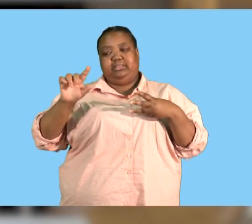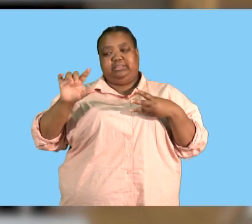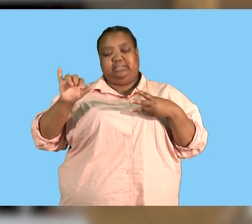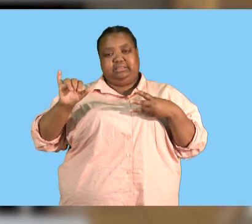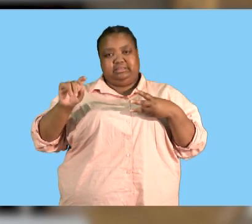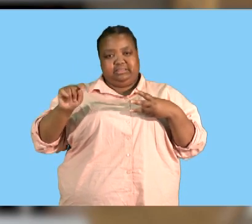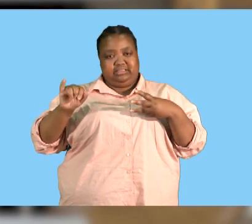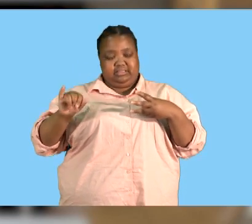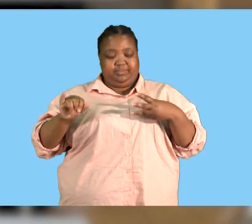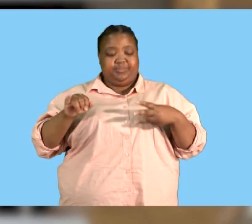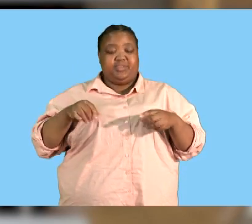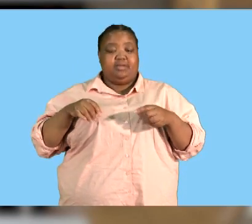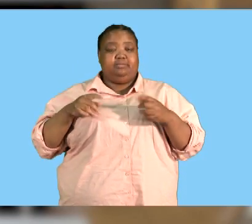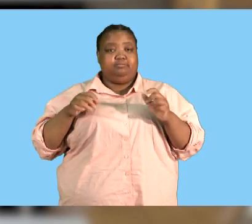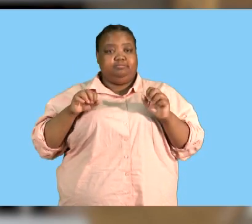examiner's choice.